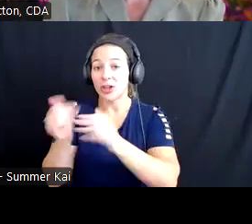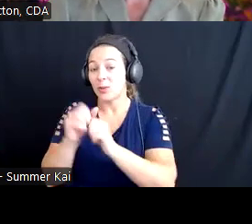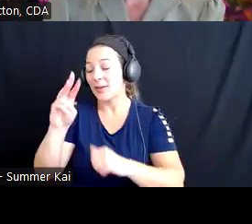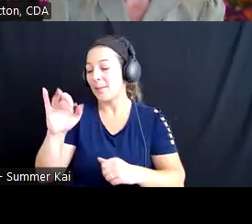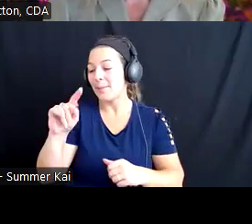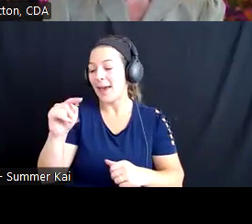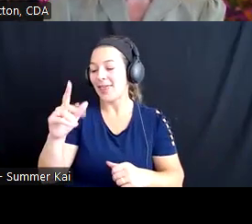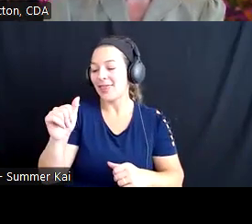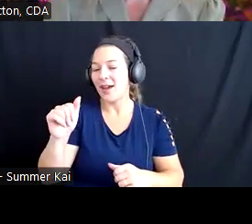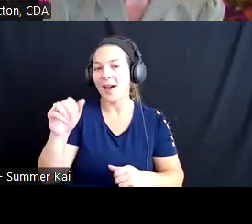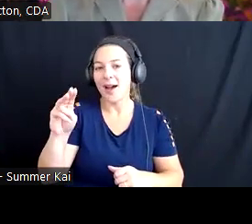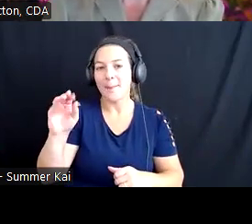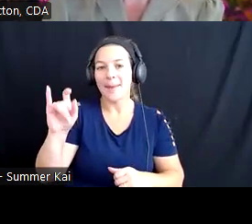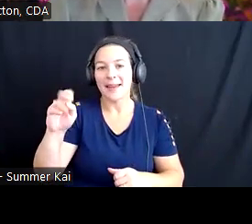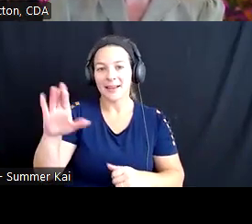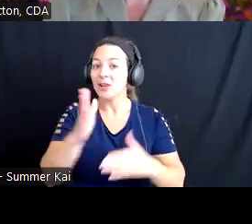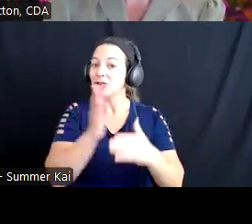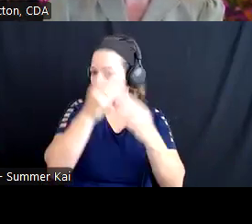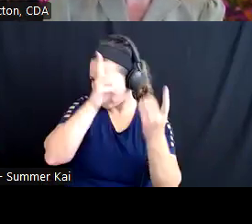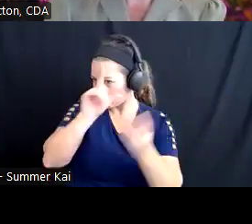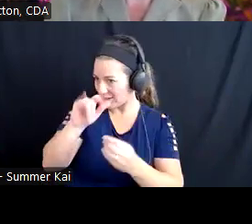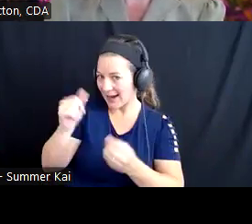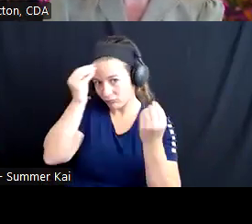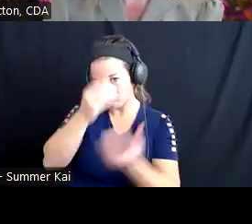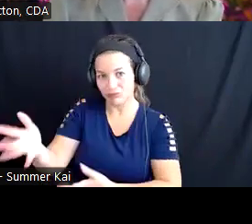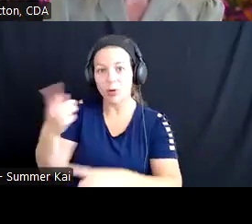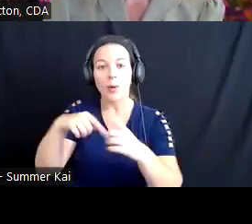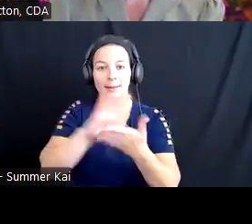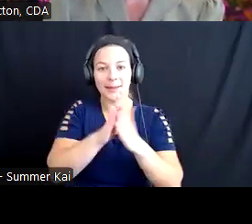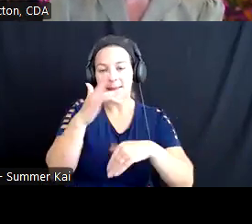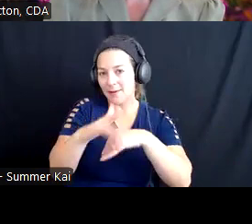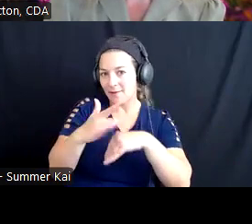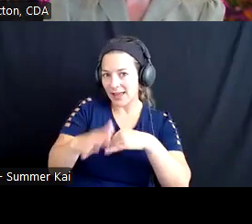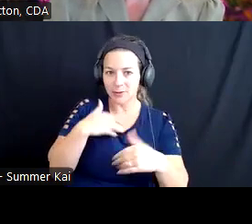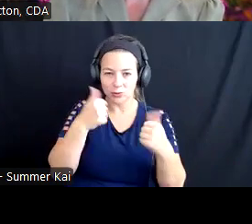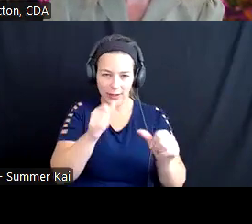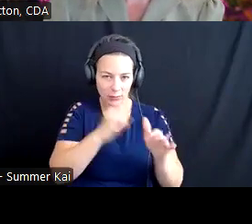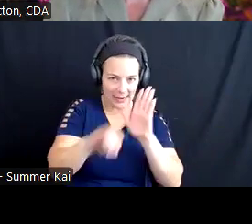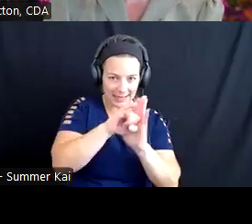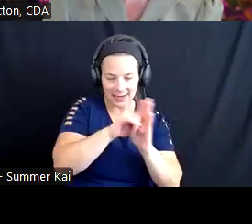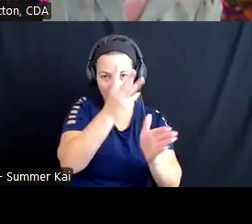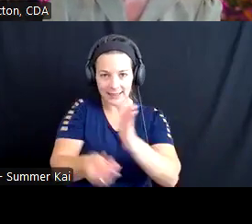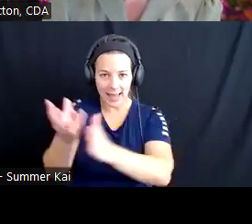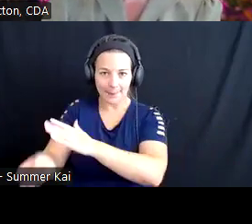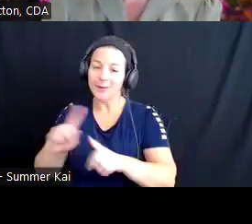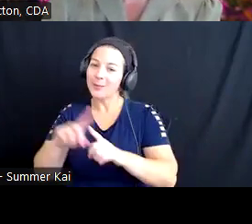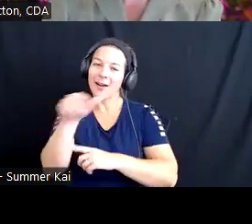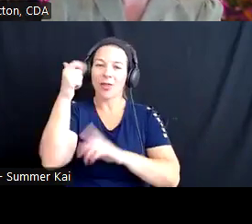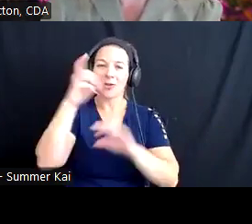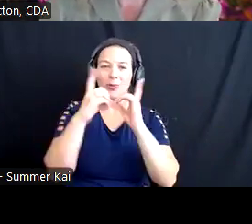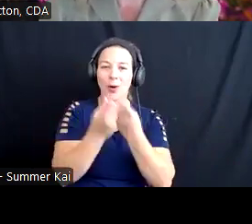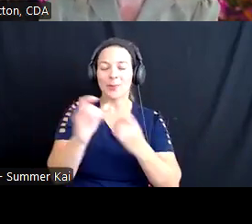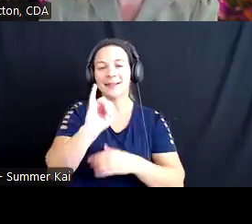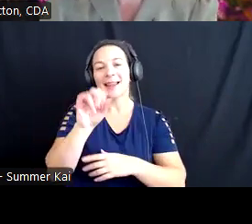was available to help identify the utilization trends and gaps. However, other departments, including like the Department of